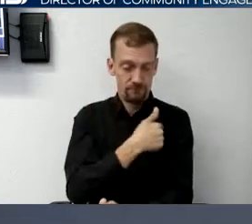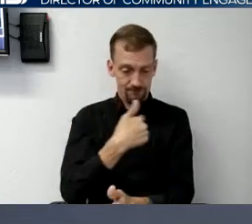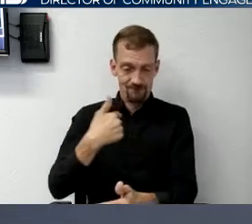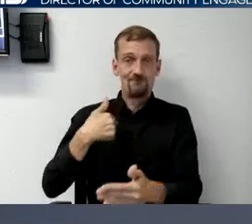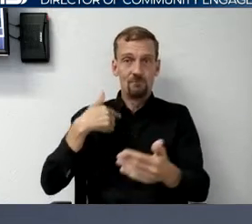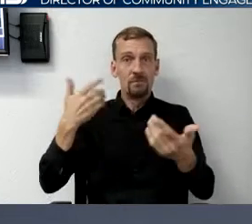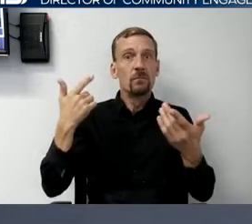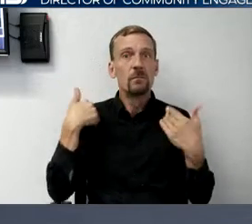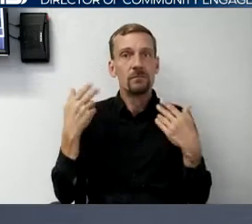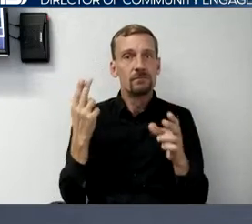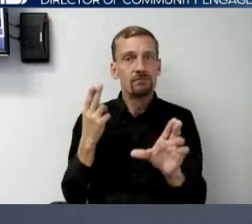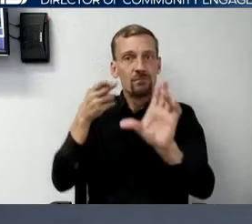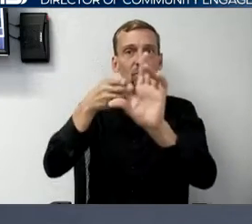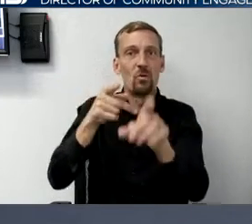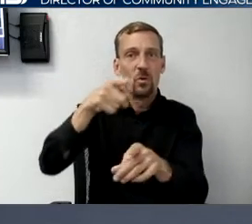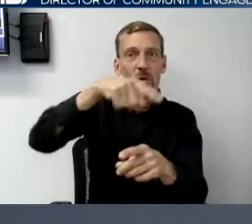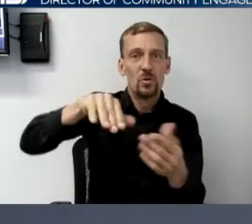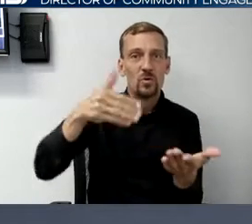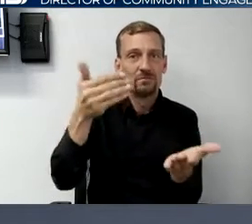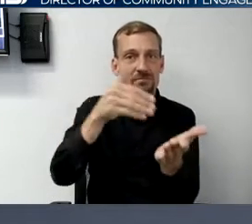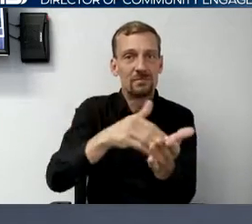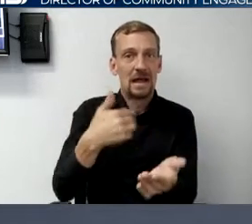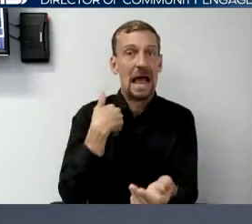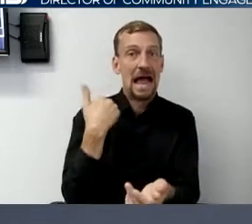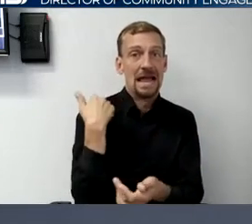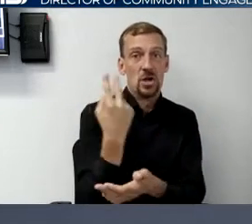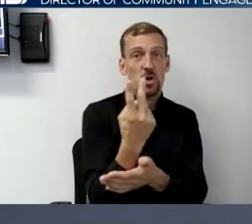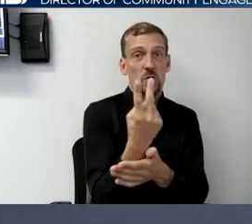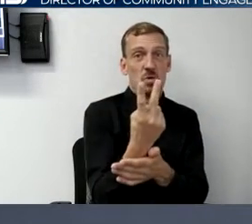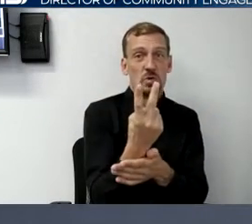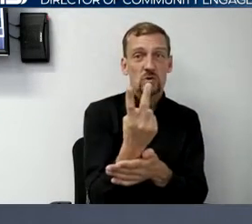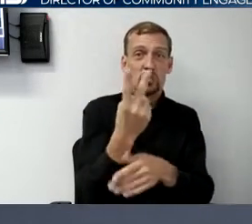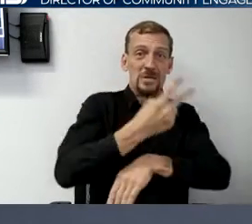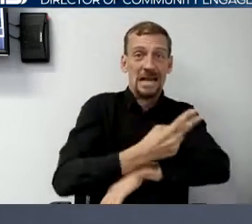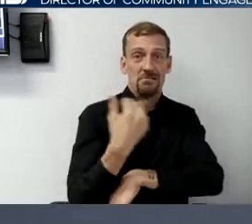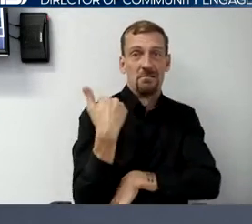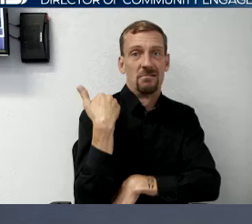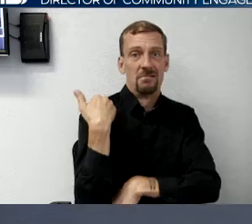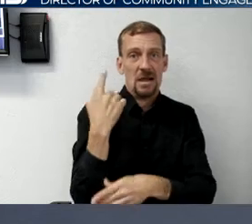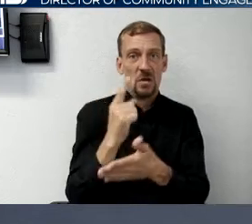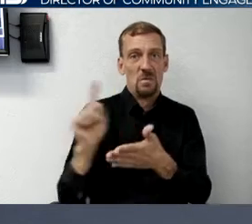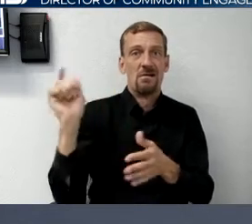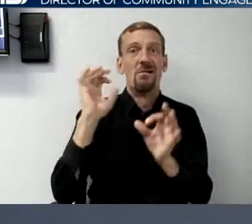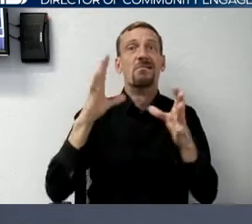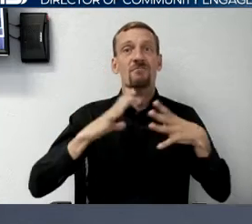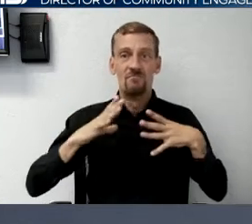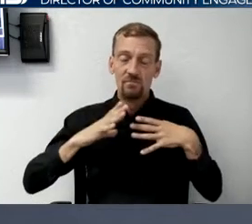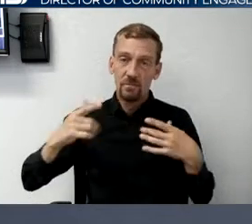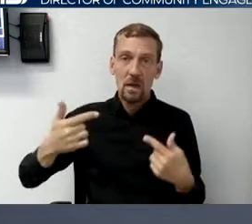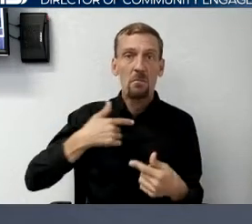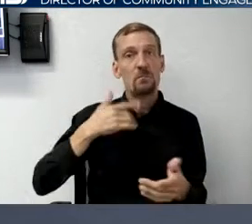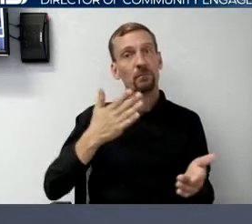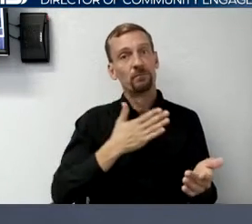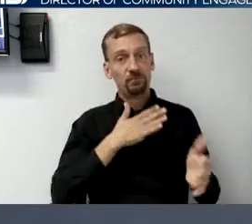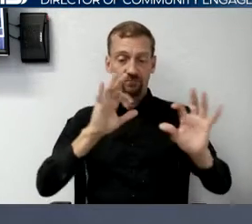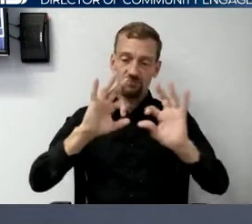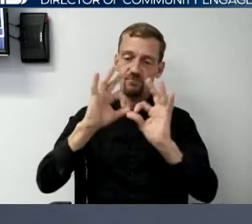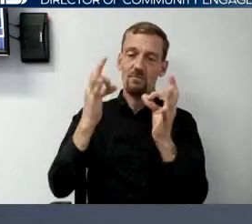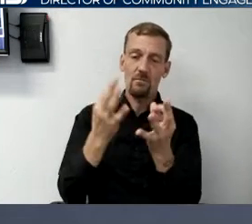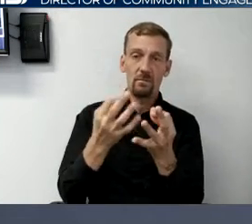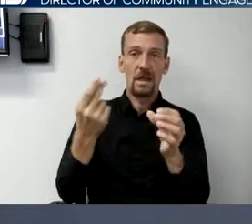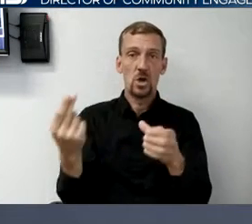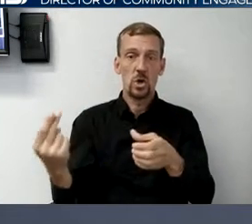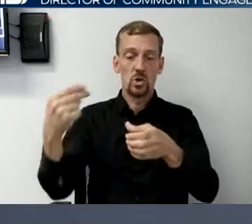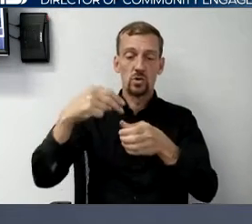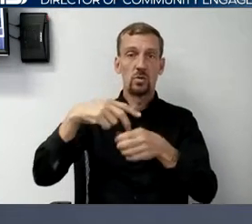I did have a couple days off last week. I think I mentioned the week before that my family